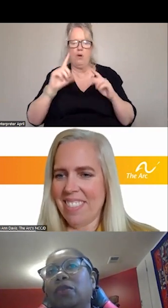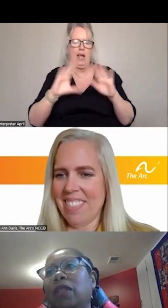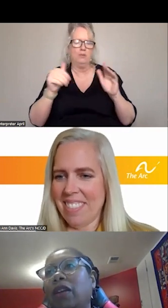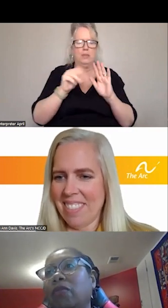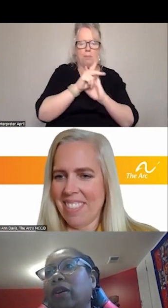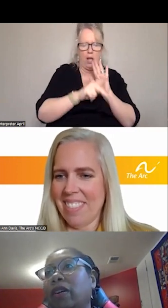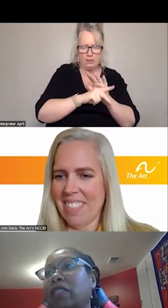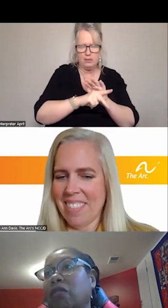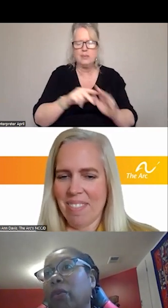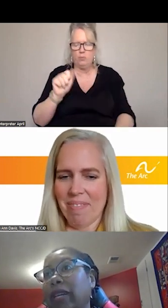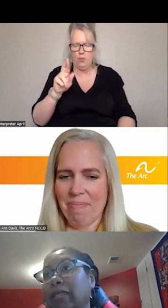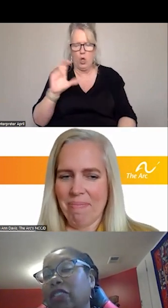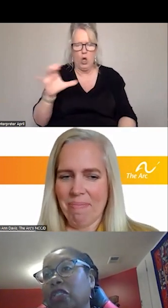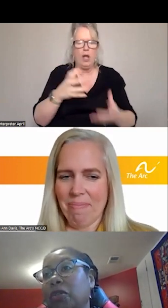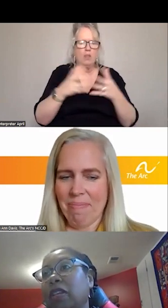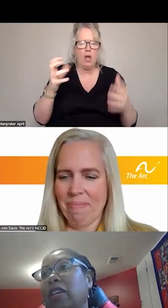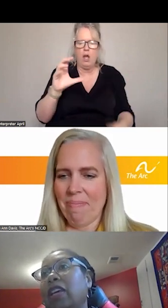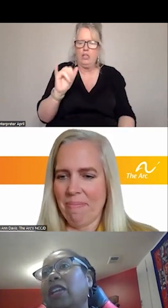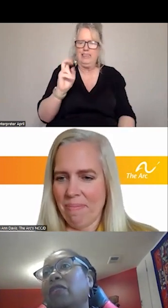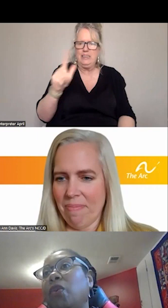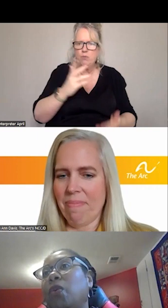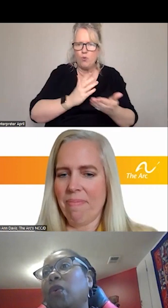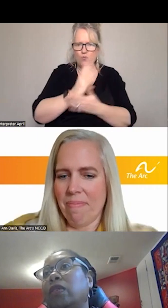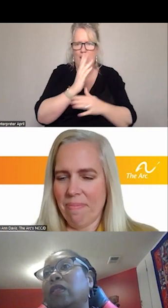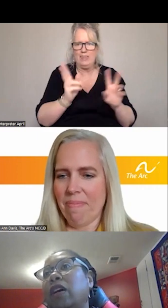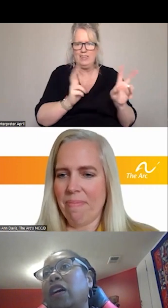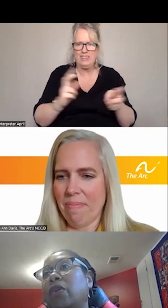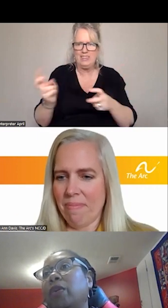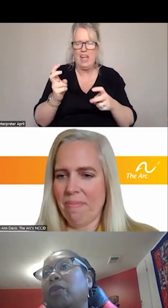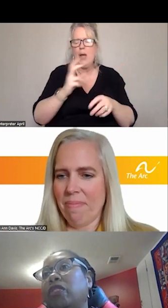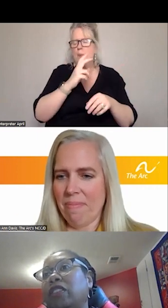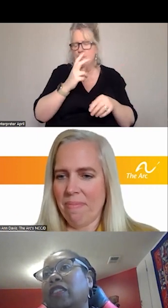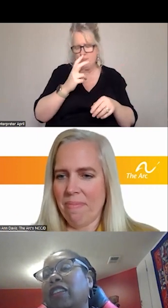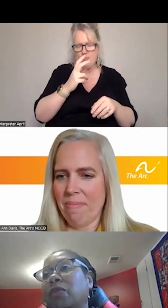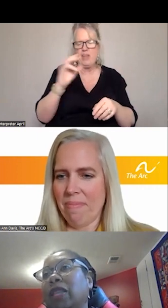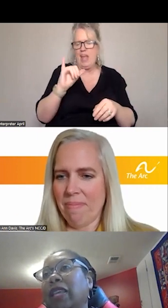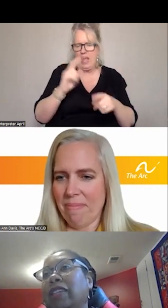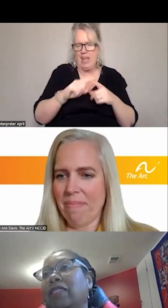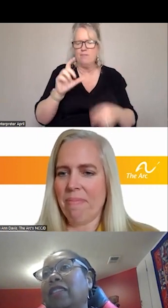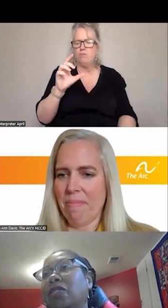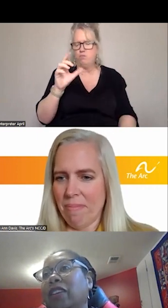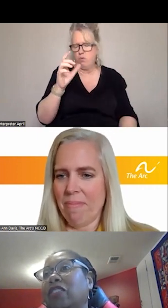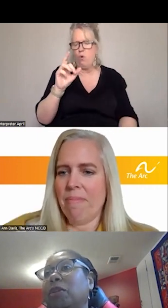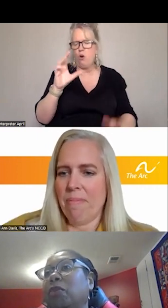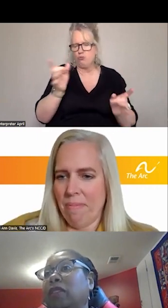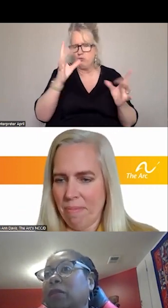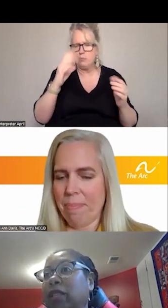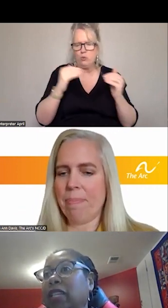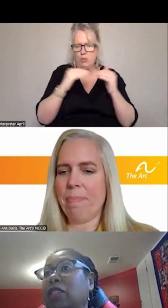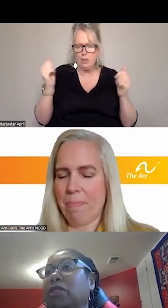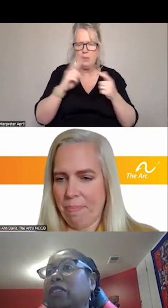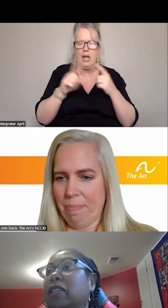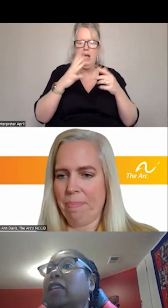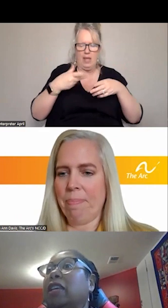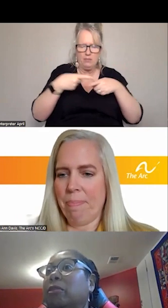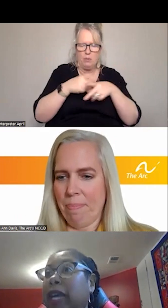I do a lot of work on civil rights issues and, of course, criminal justice as it relates to the intersection of people with